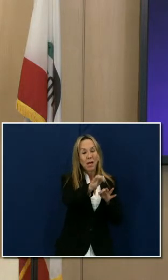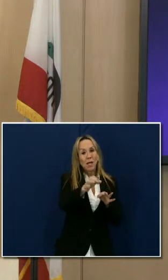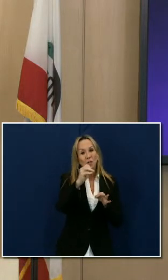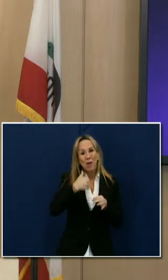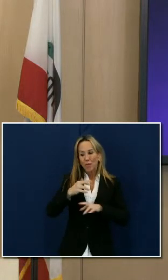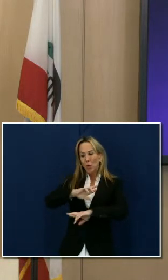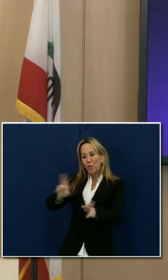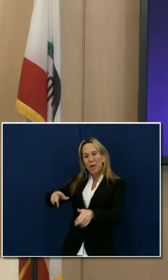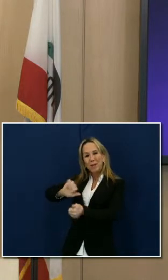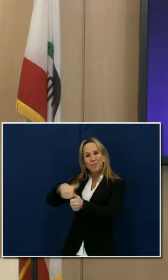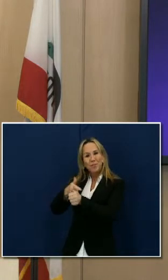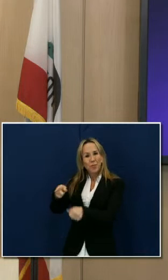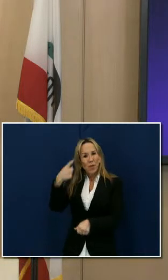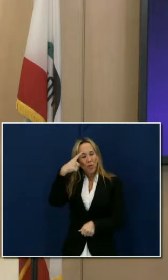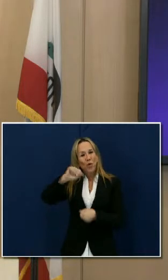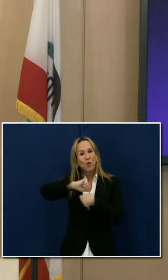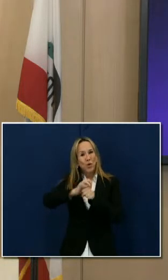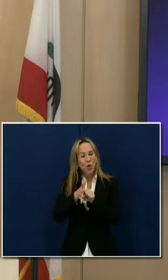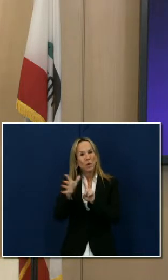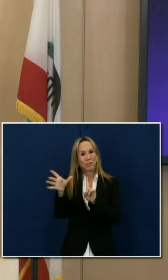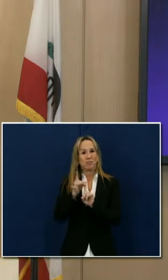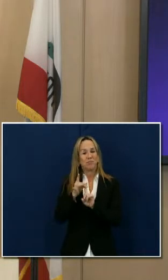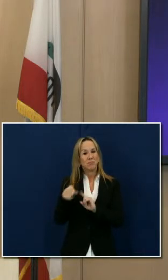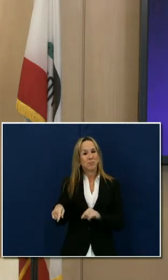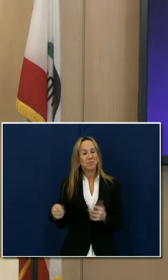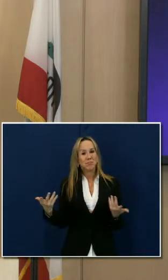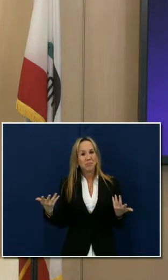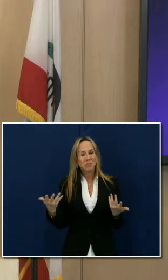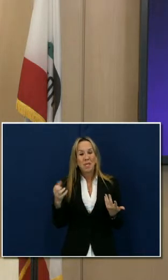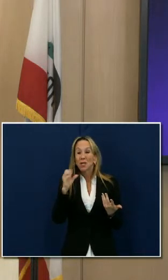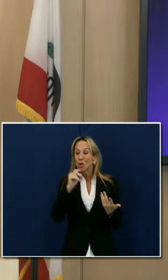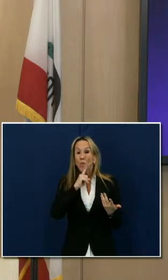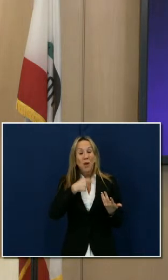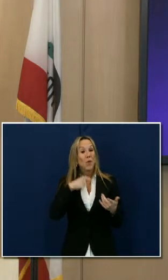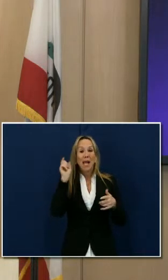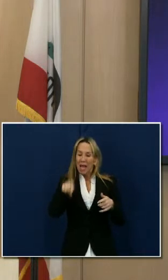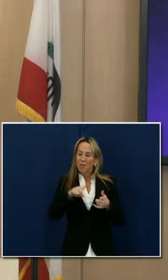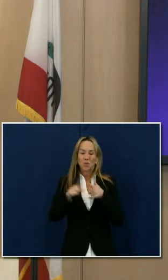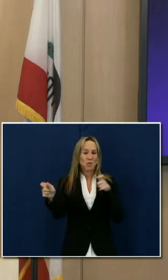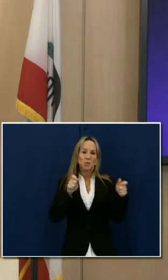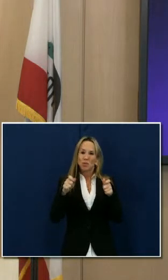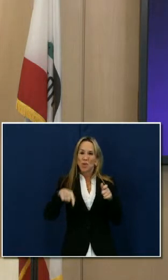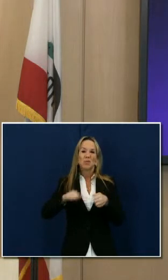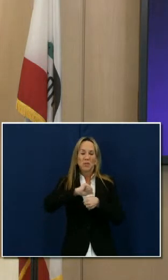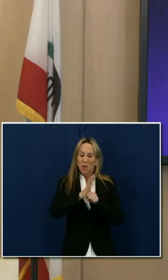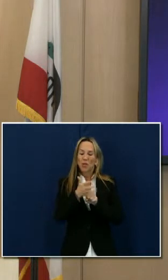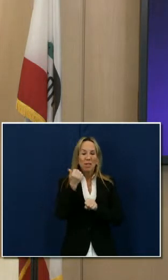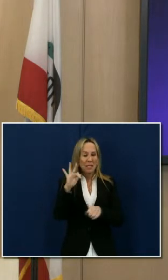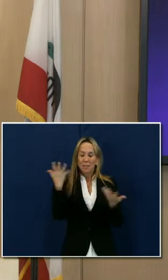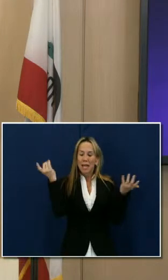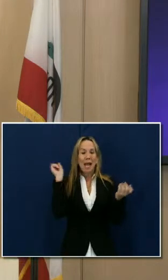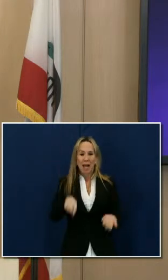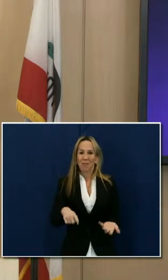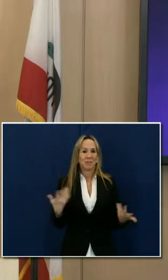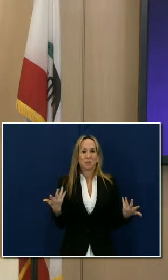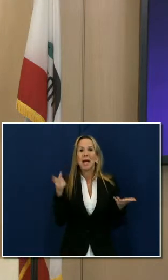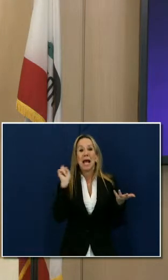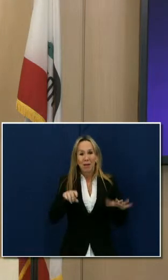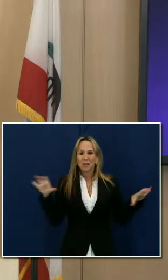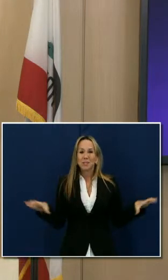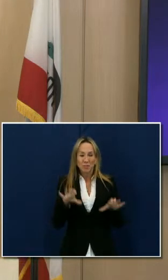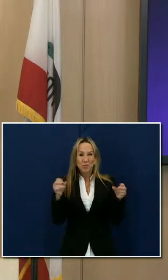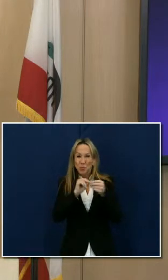bed in particular for those COVID patients, and we have to get this virus under control. We simply have to take